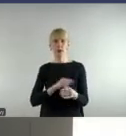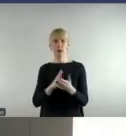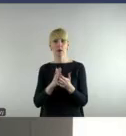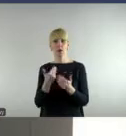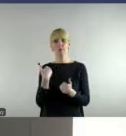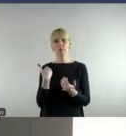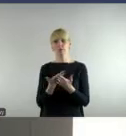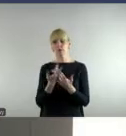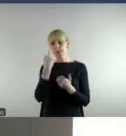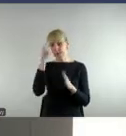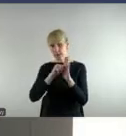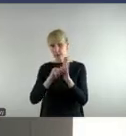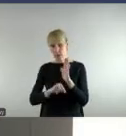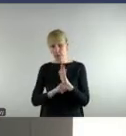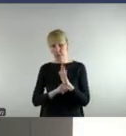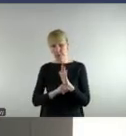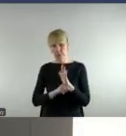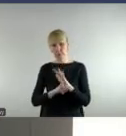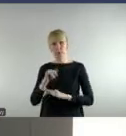all the materials were standardized,